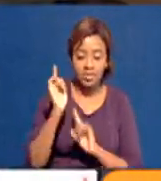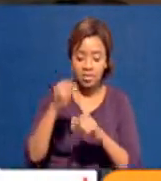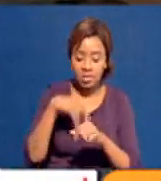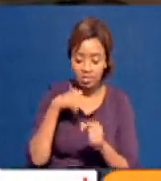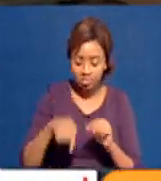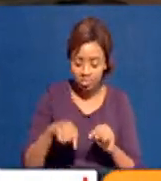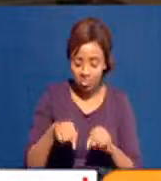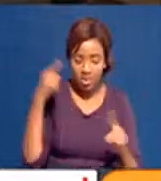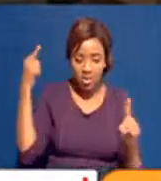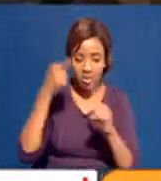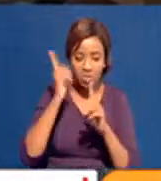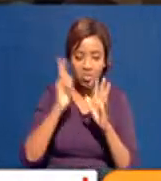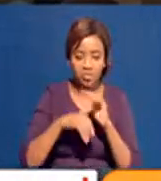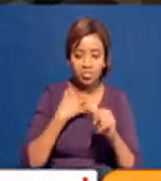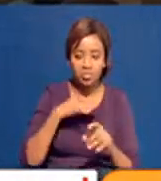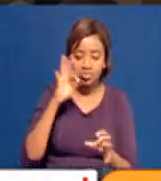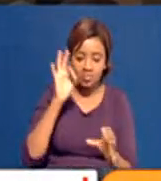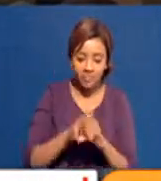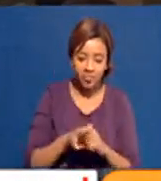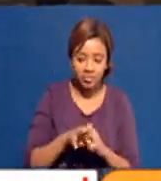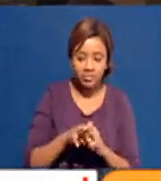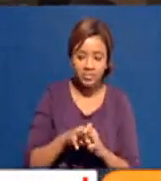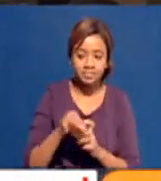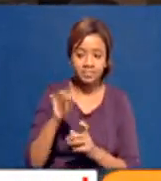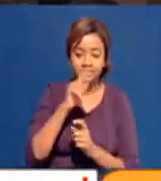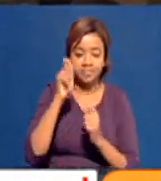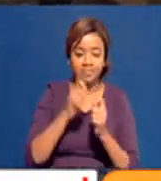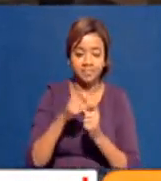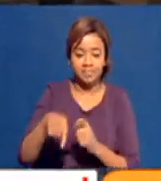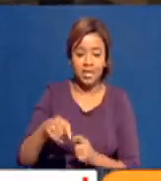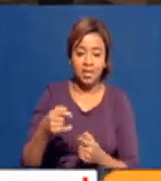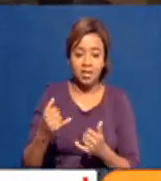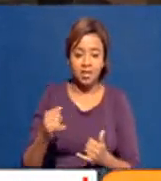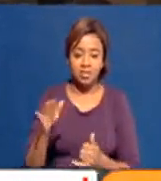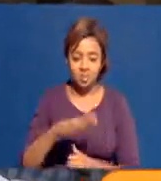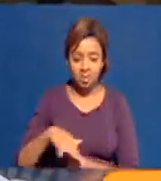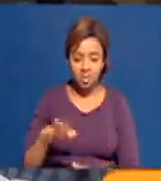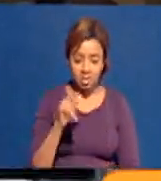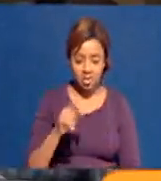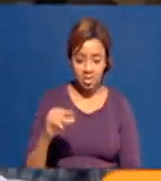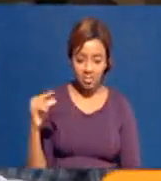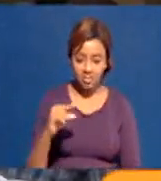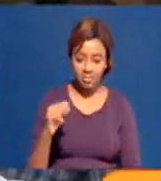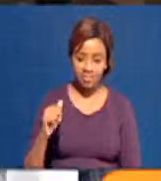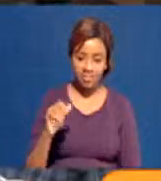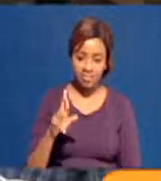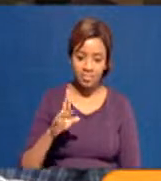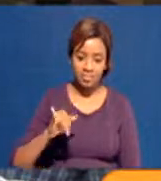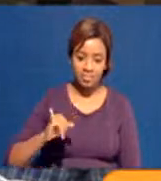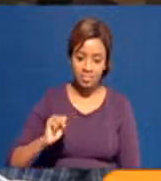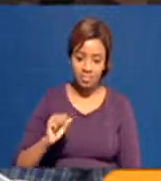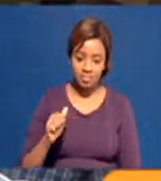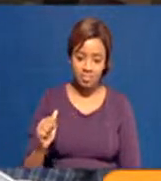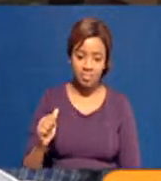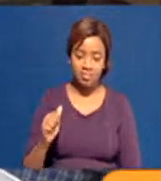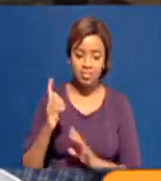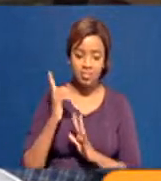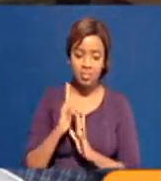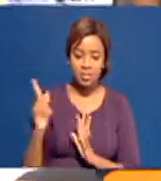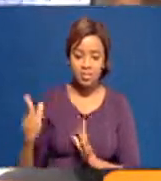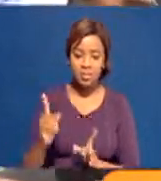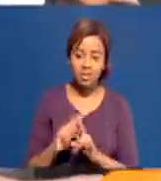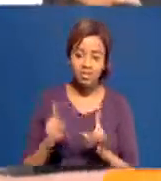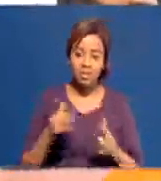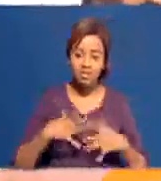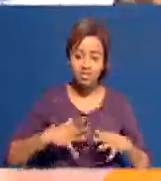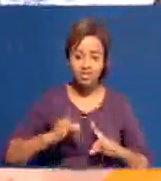Tuko hapa Garissa Prime, Garissa Library. Alhamdulillah nimepiga kura, lakini naona voter turnout iko chini